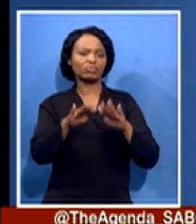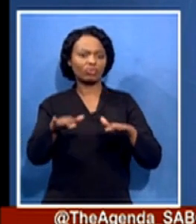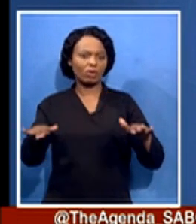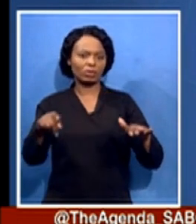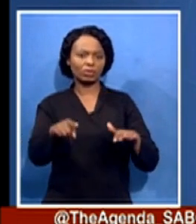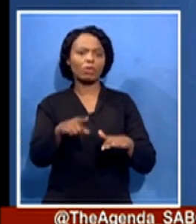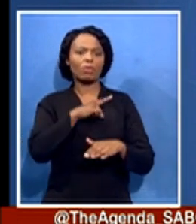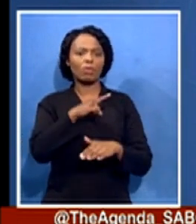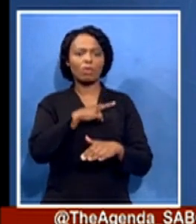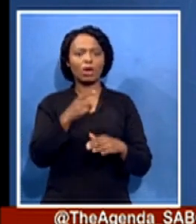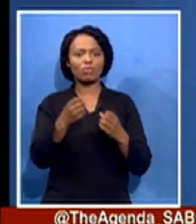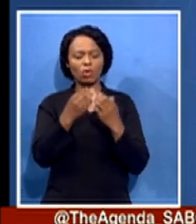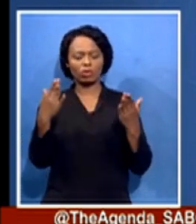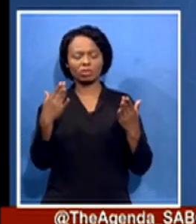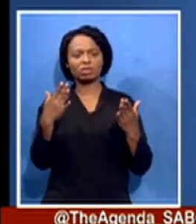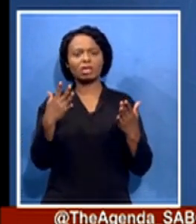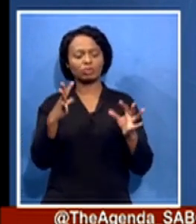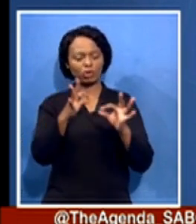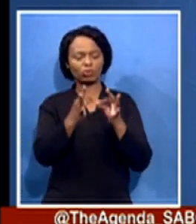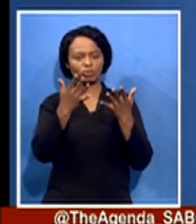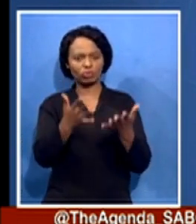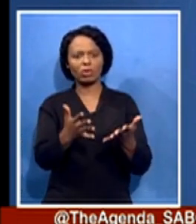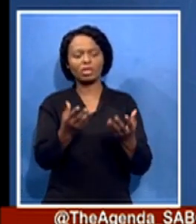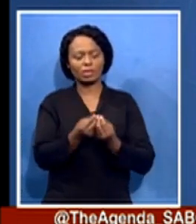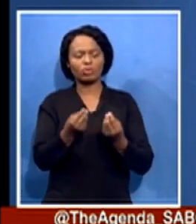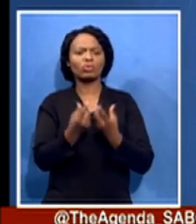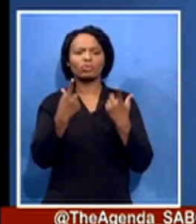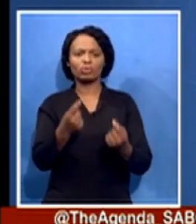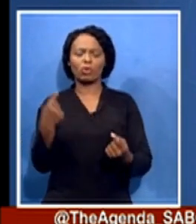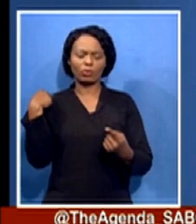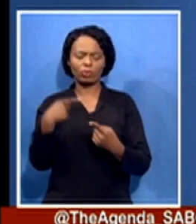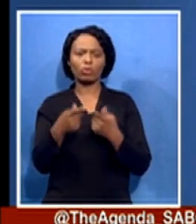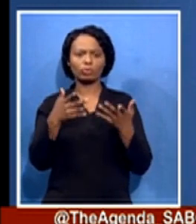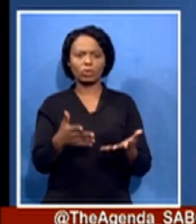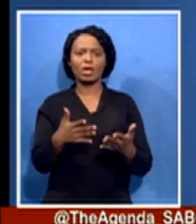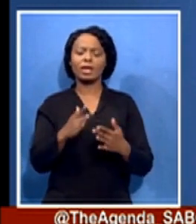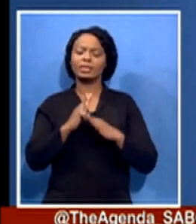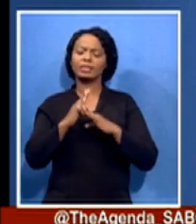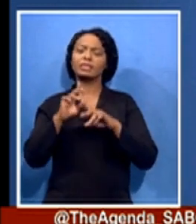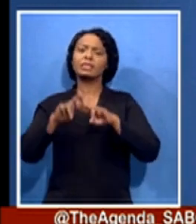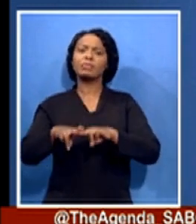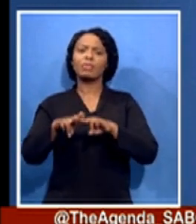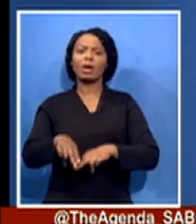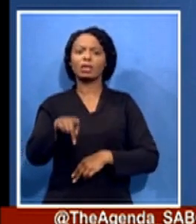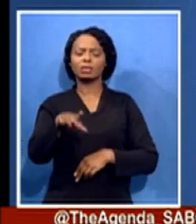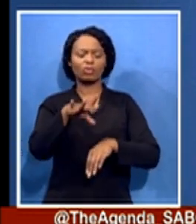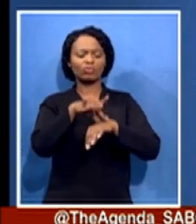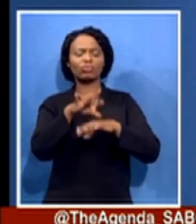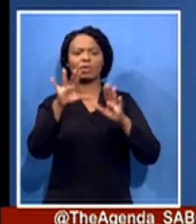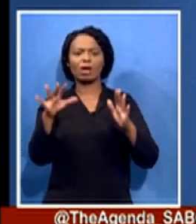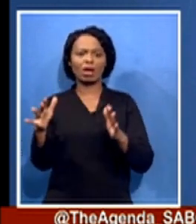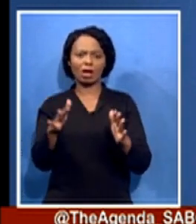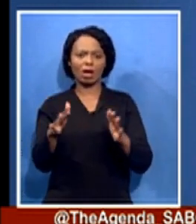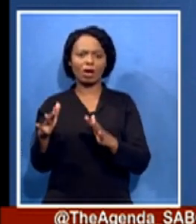do, and it depends how the disease, you know, the age group that the disease affects. So this is something that we're familiar with. But COVID is